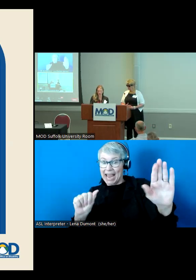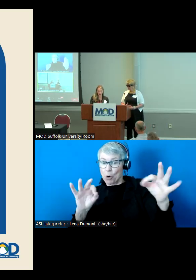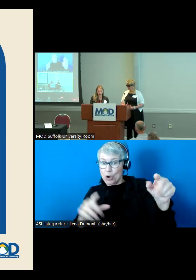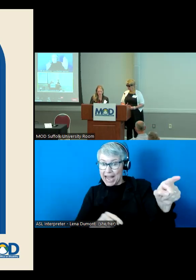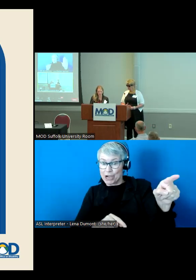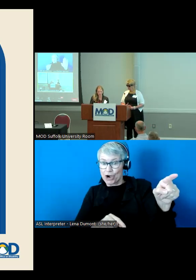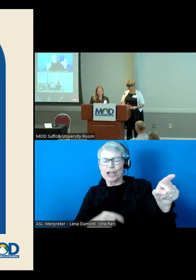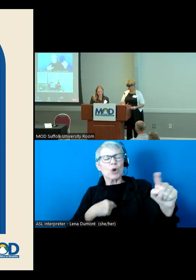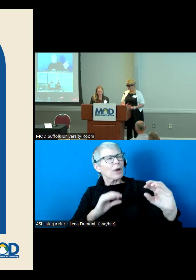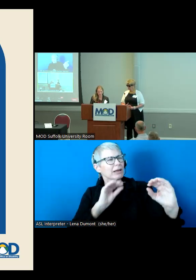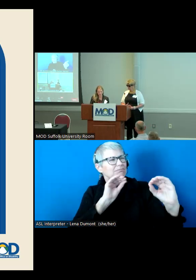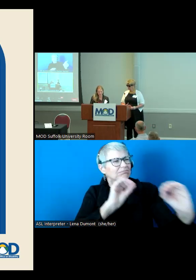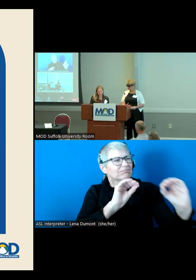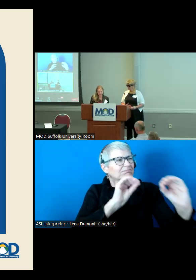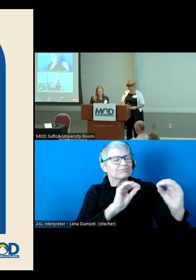to all.